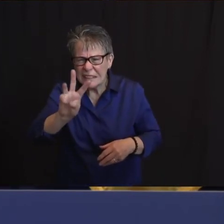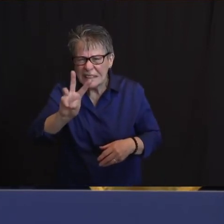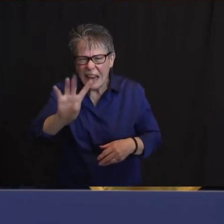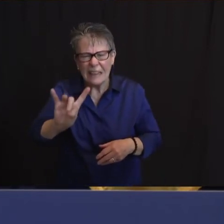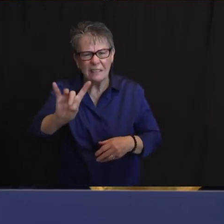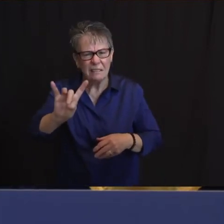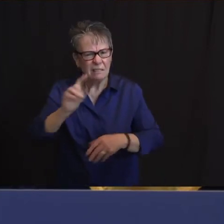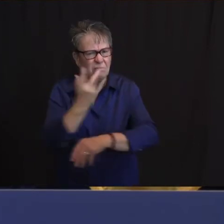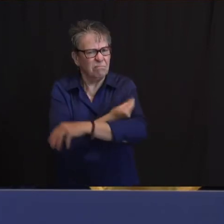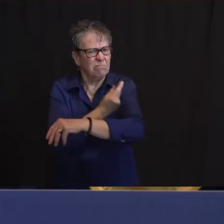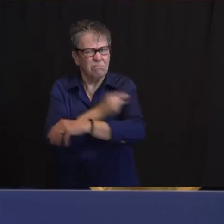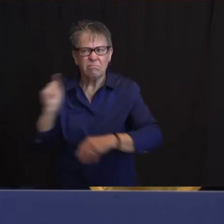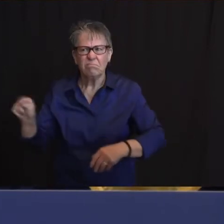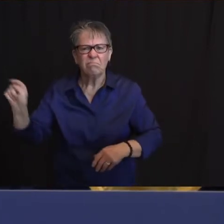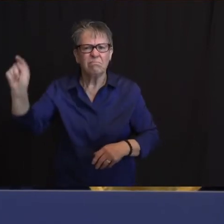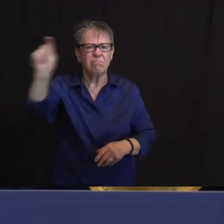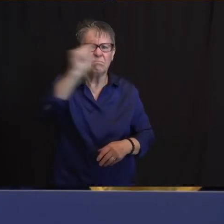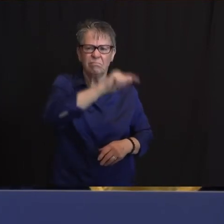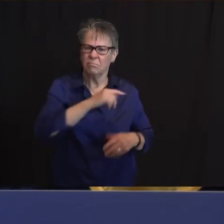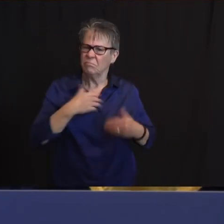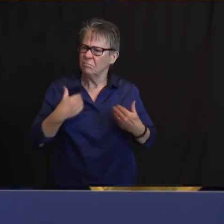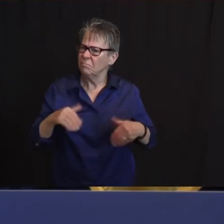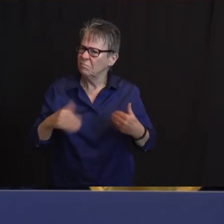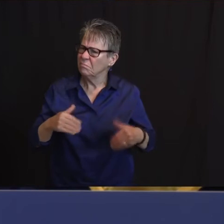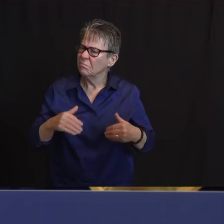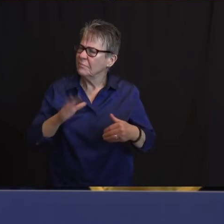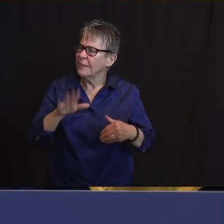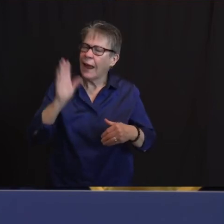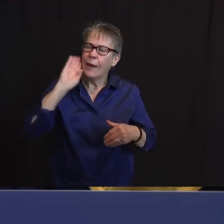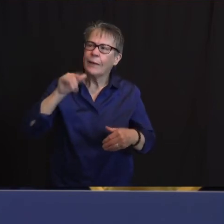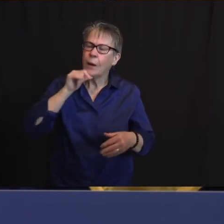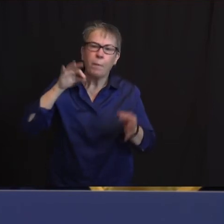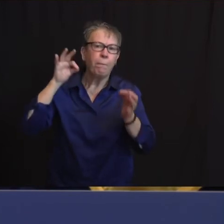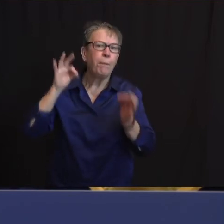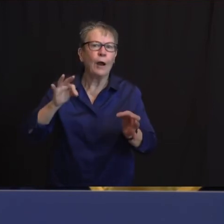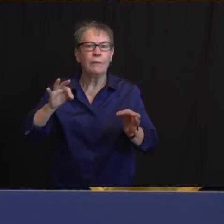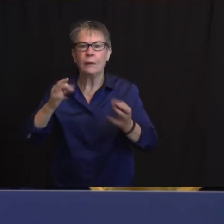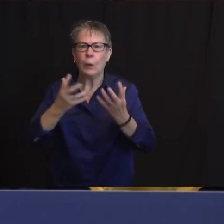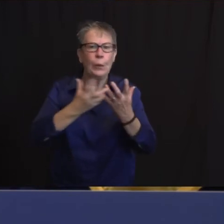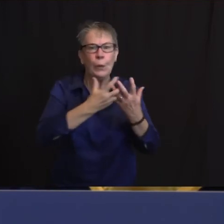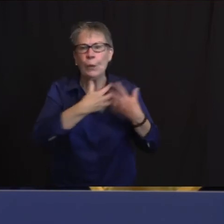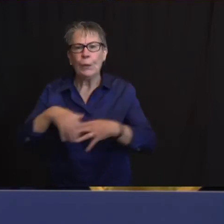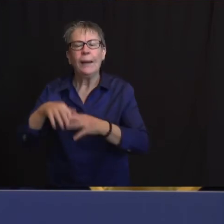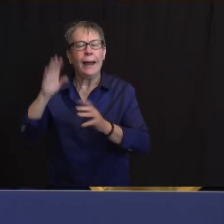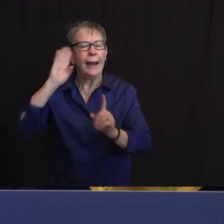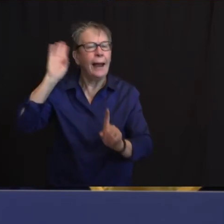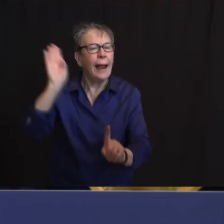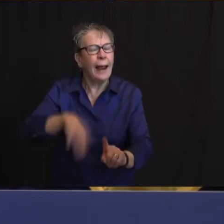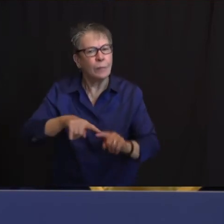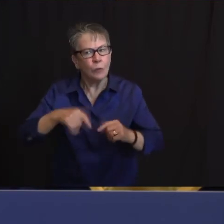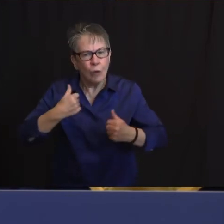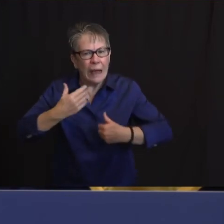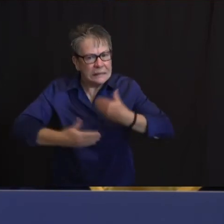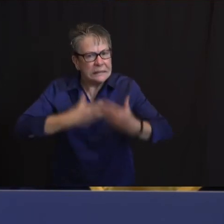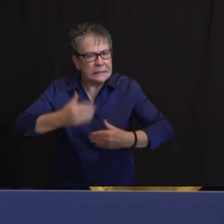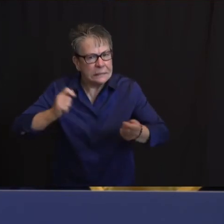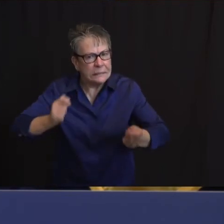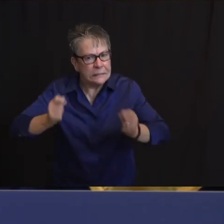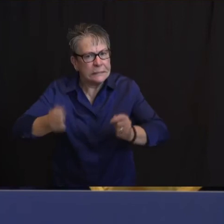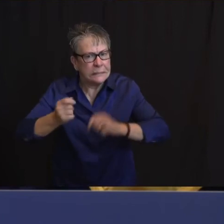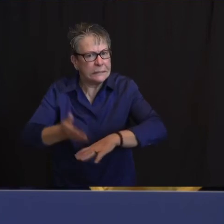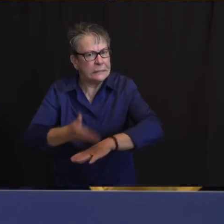good. So CVS and Walgreens have said they will have administered first doses of the vaccine to every nursing home resident and staff member who